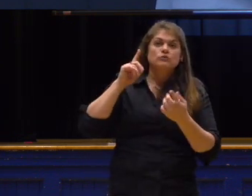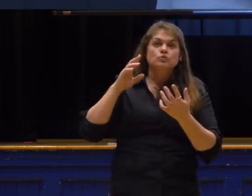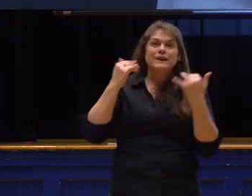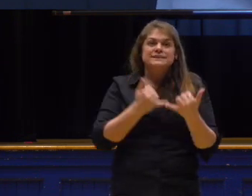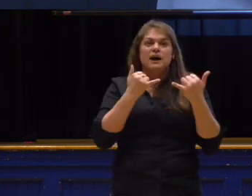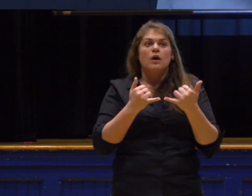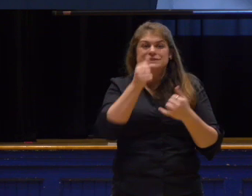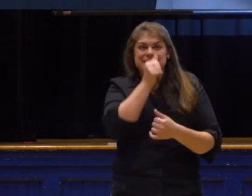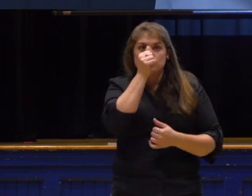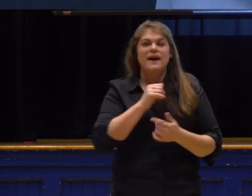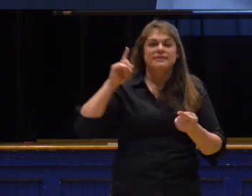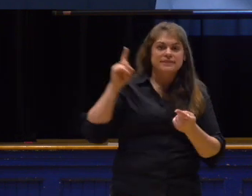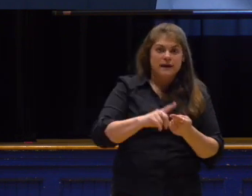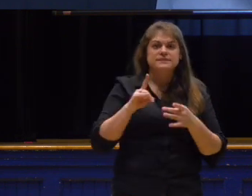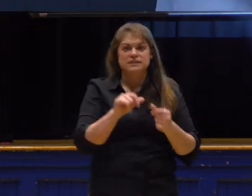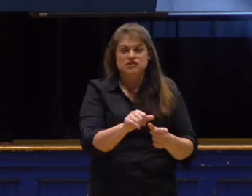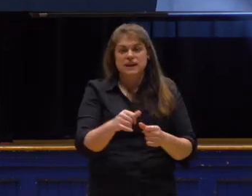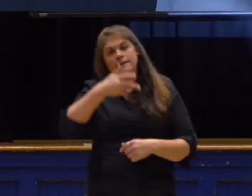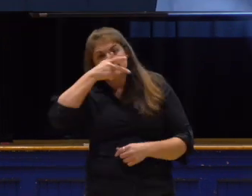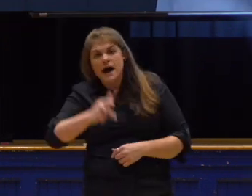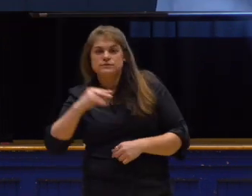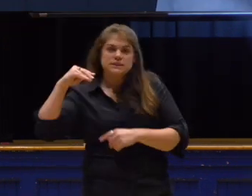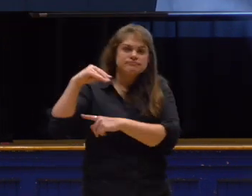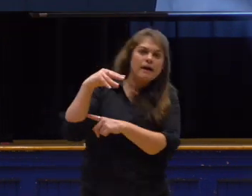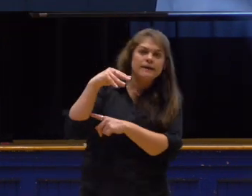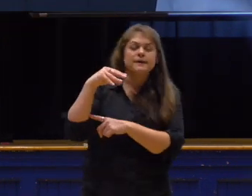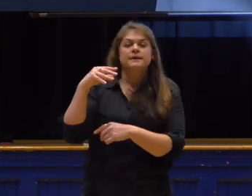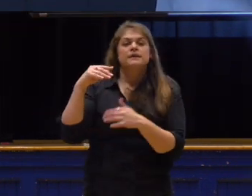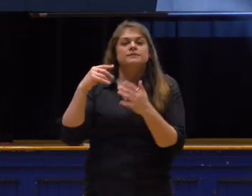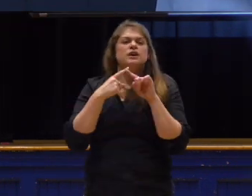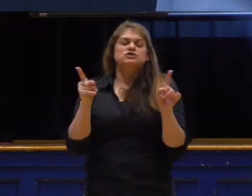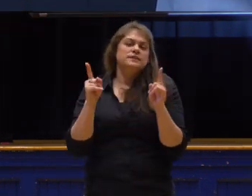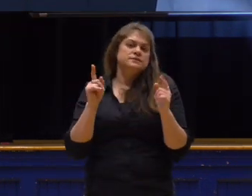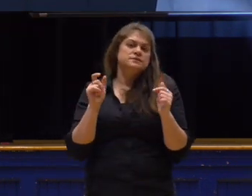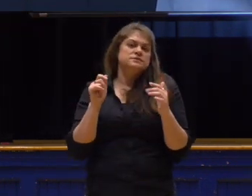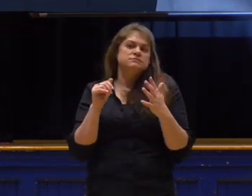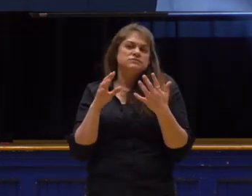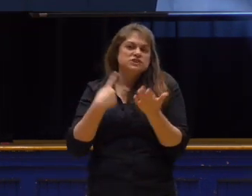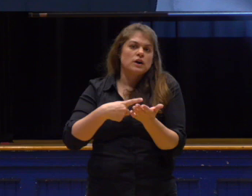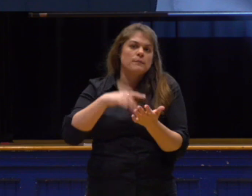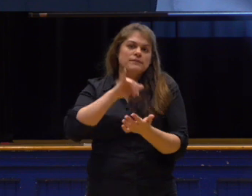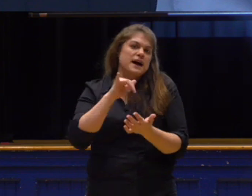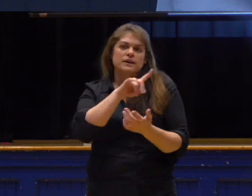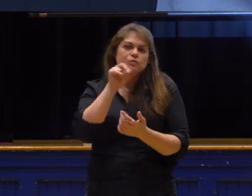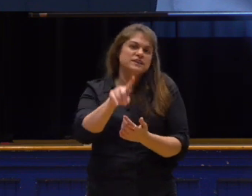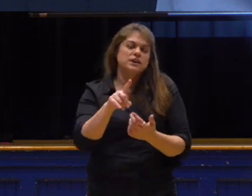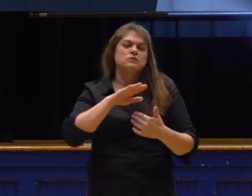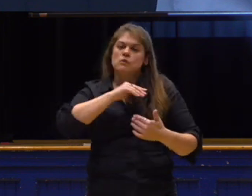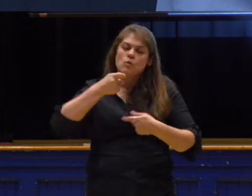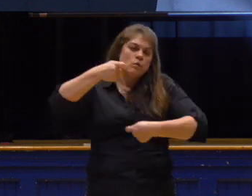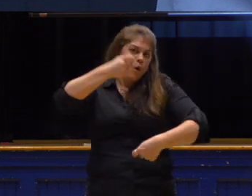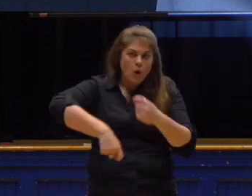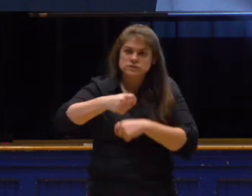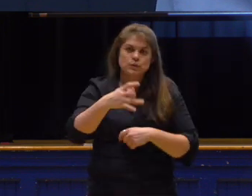efficiency, poorer lighting. So all of to just address the additional question, all new lighting along the